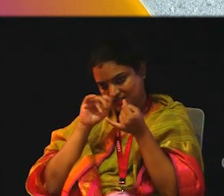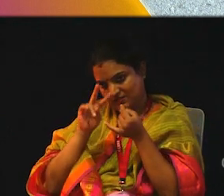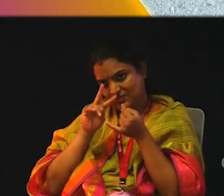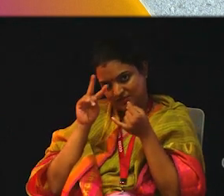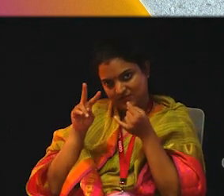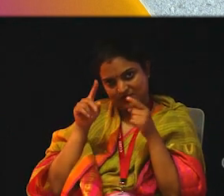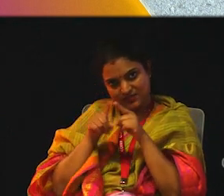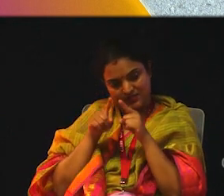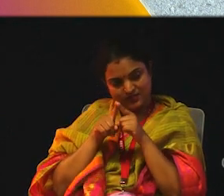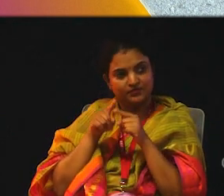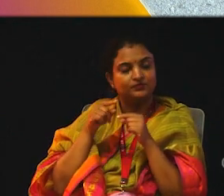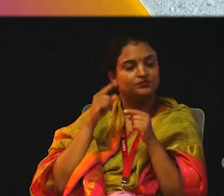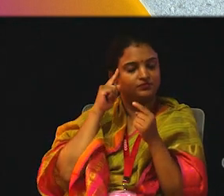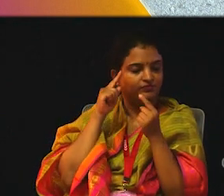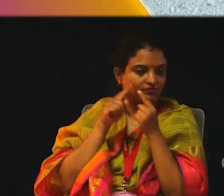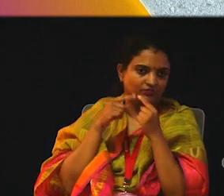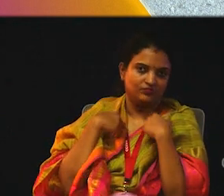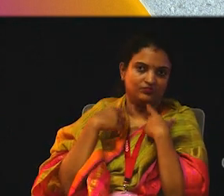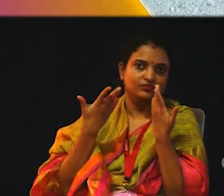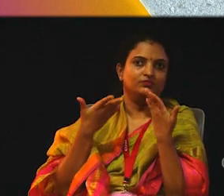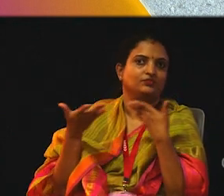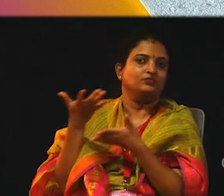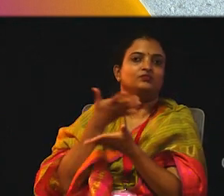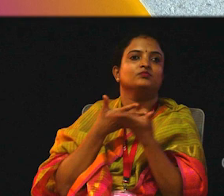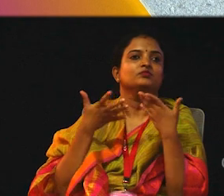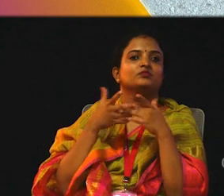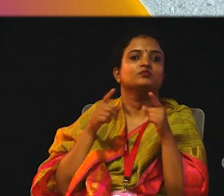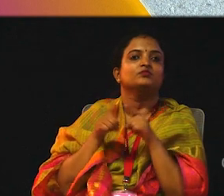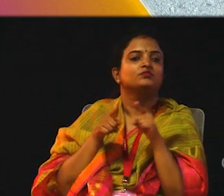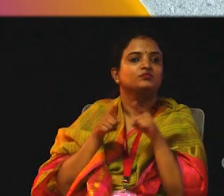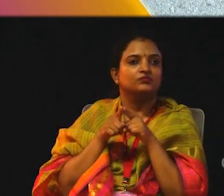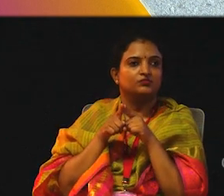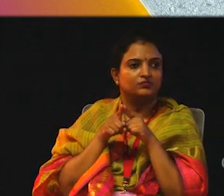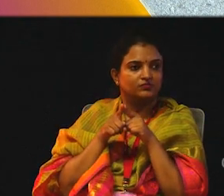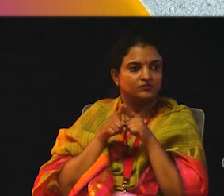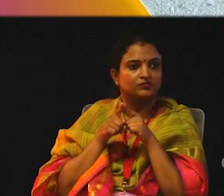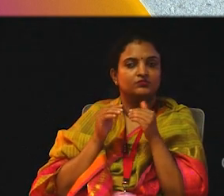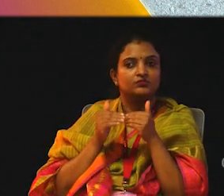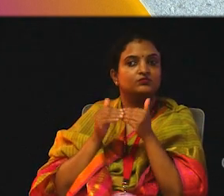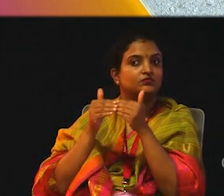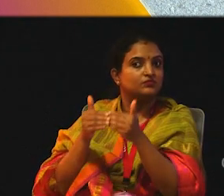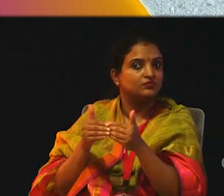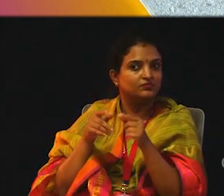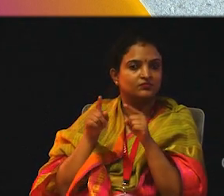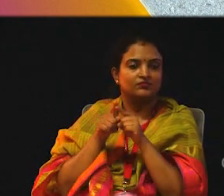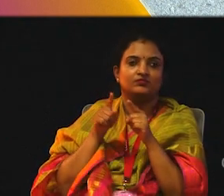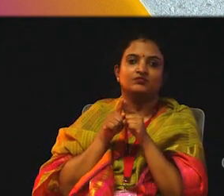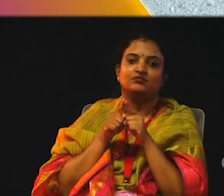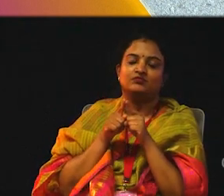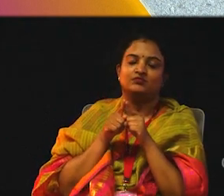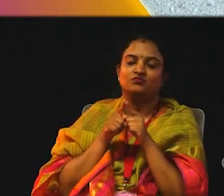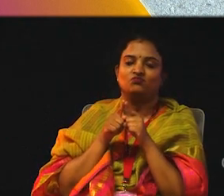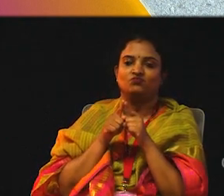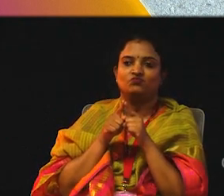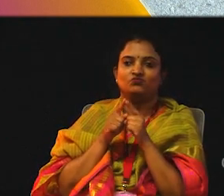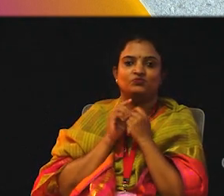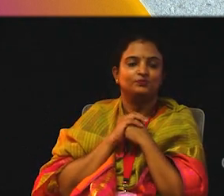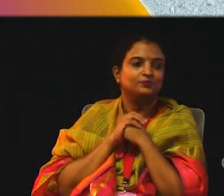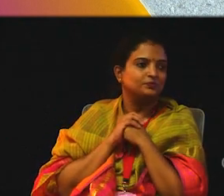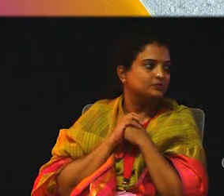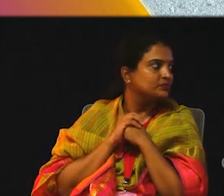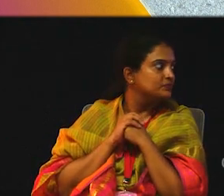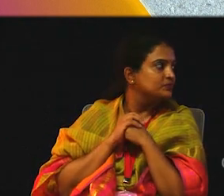Trust for taking the initiative of organizing a conference and the next one of such immense